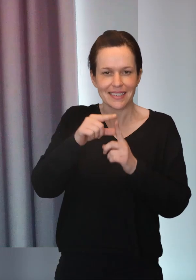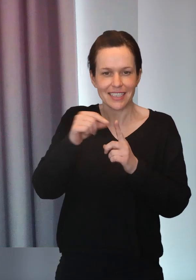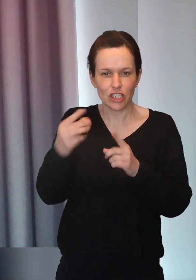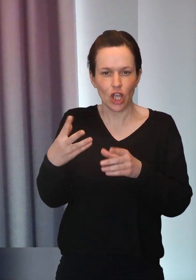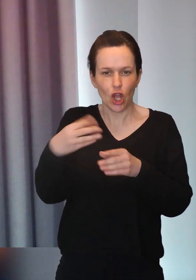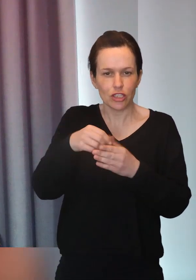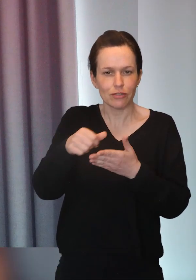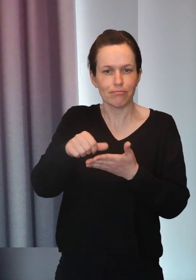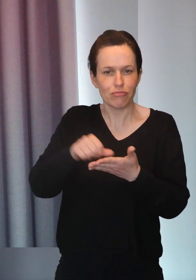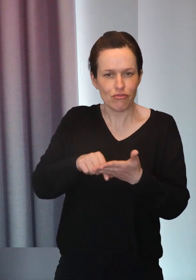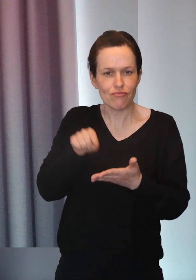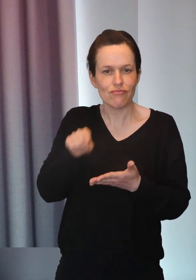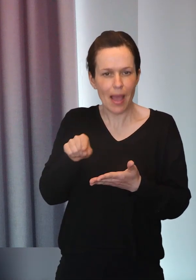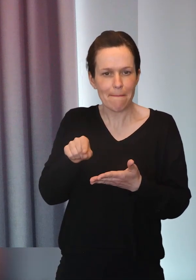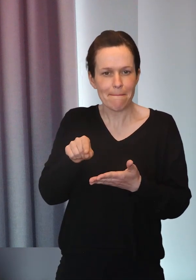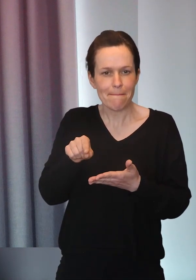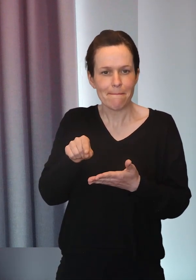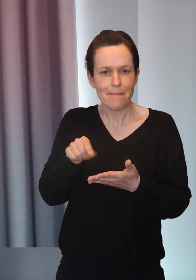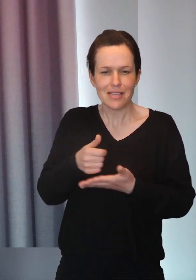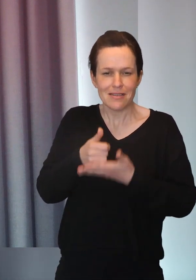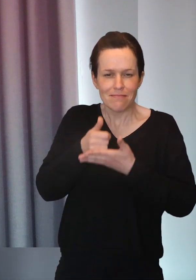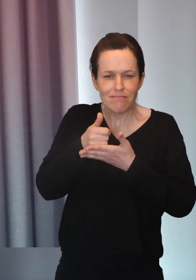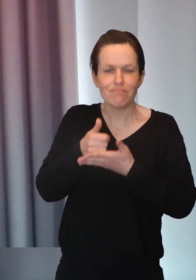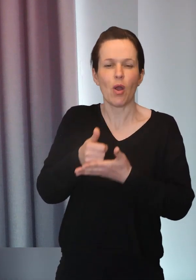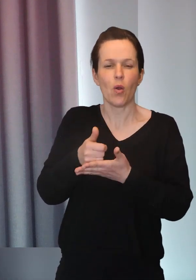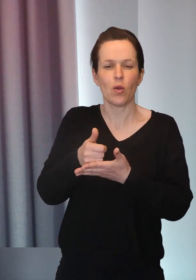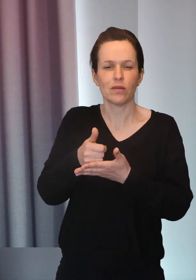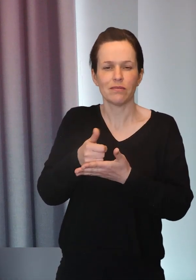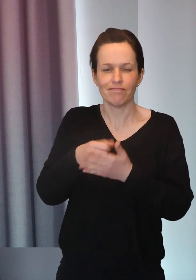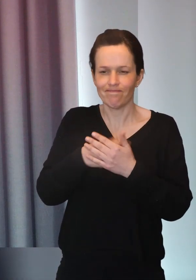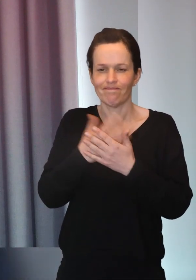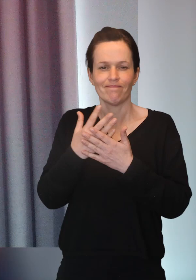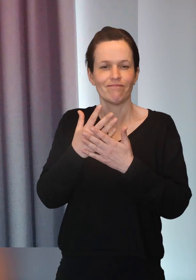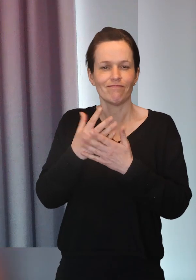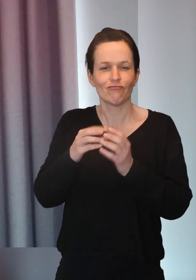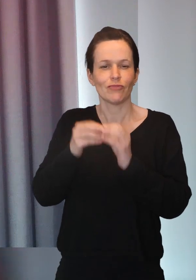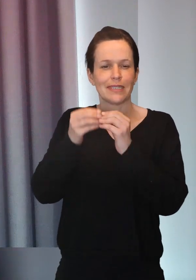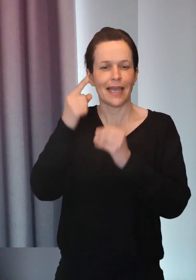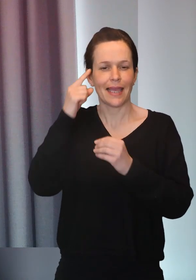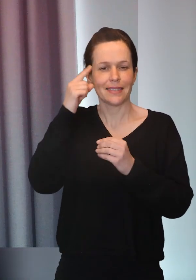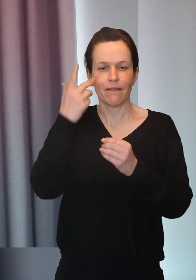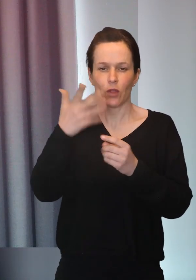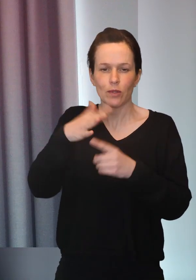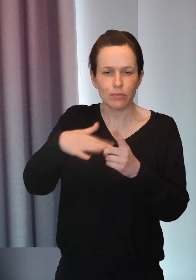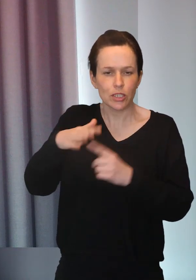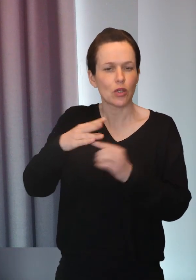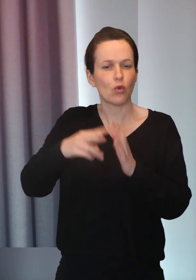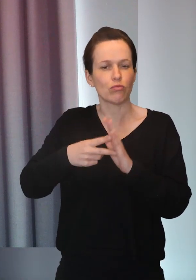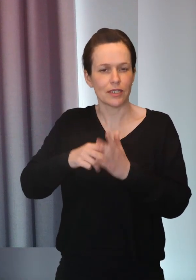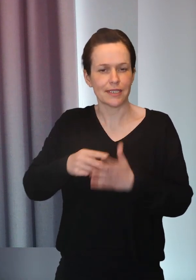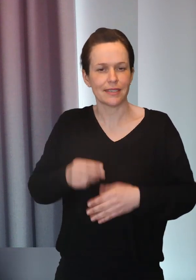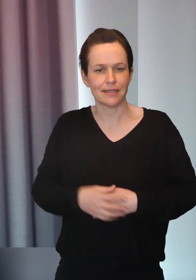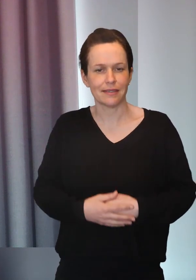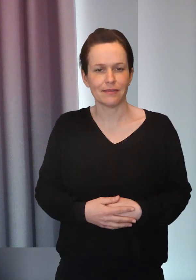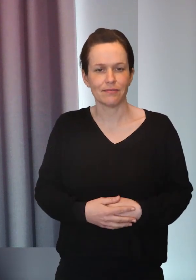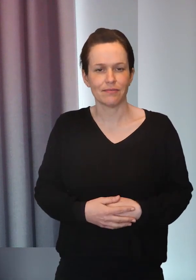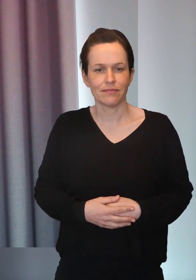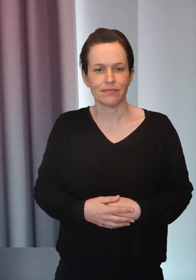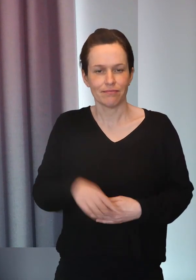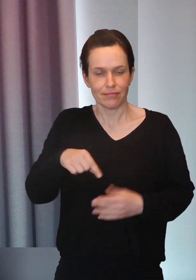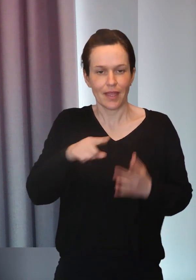3, invest in digital inclusion programs. Support emerging forms of